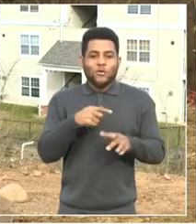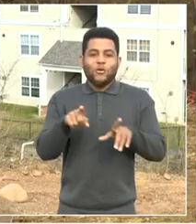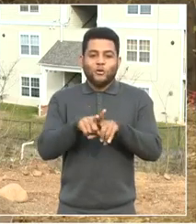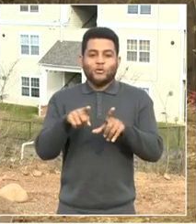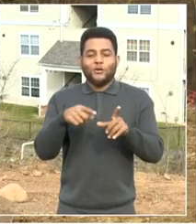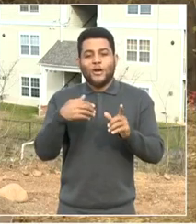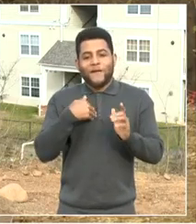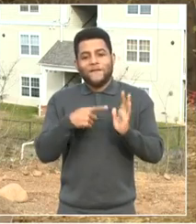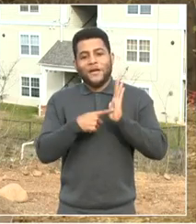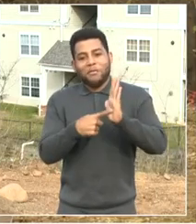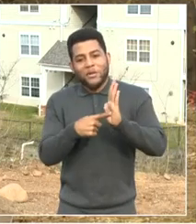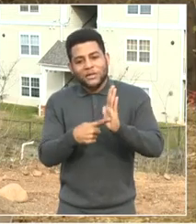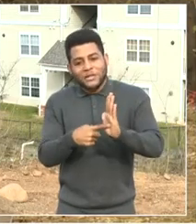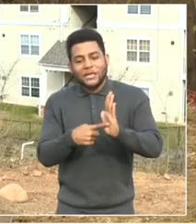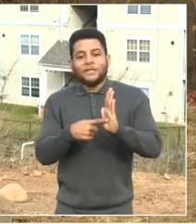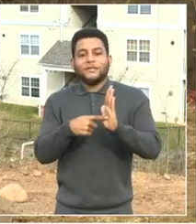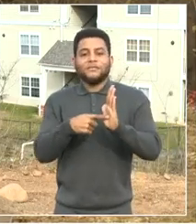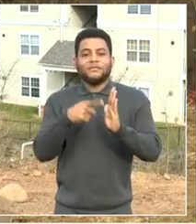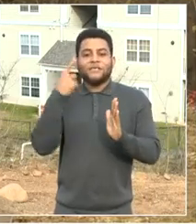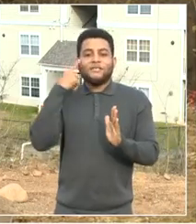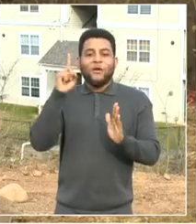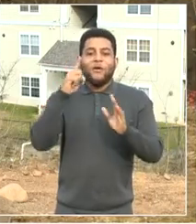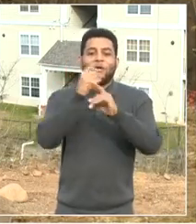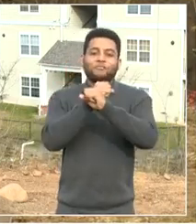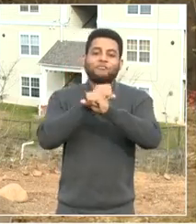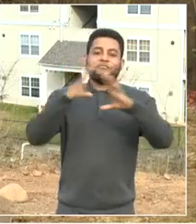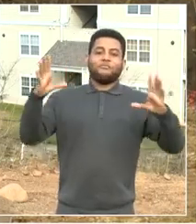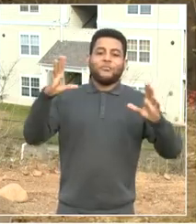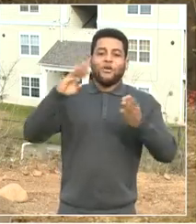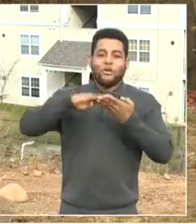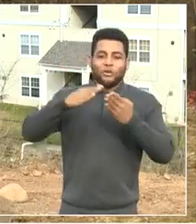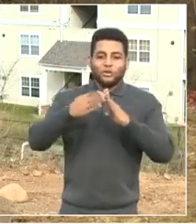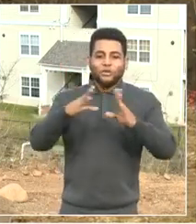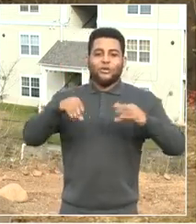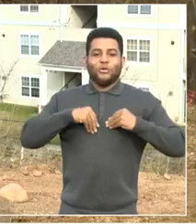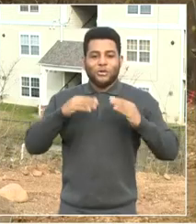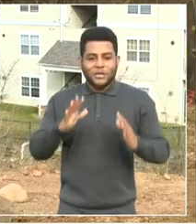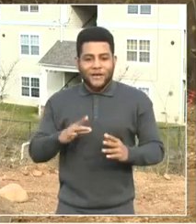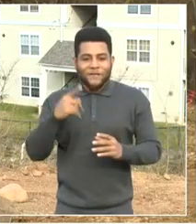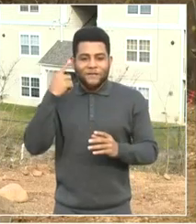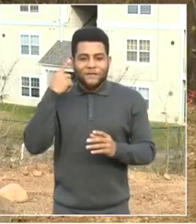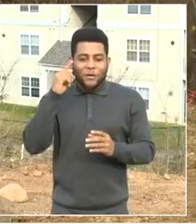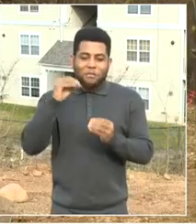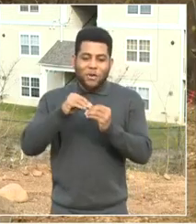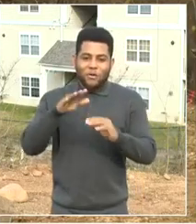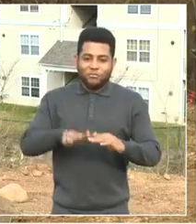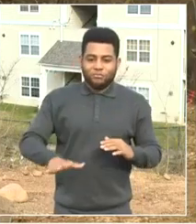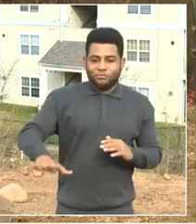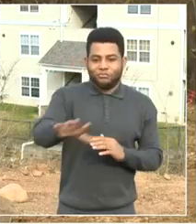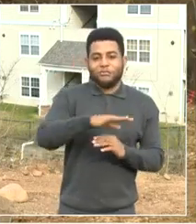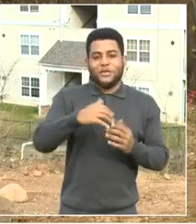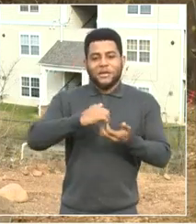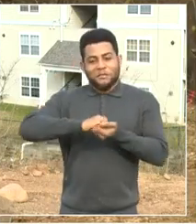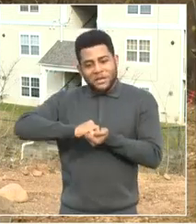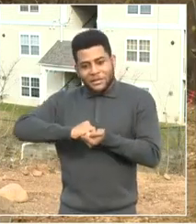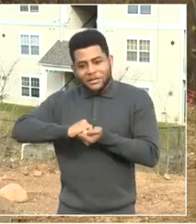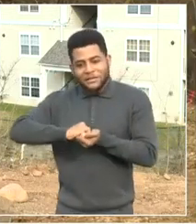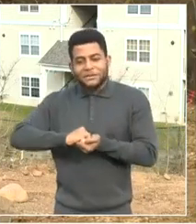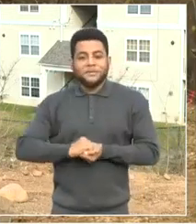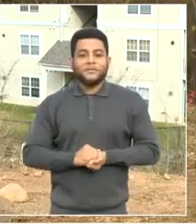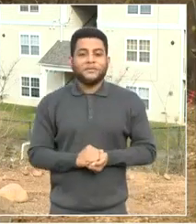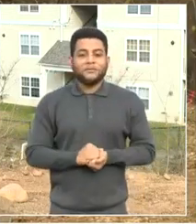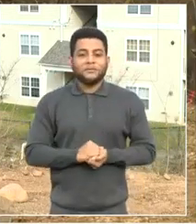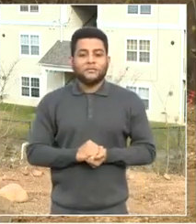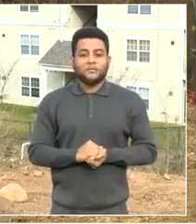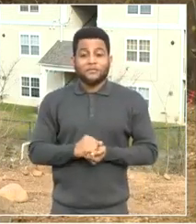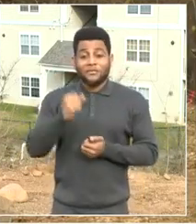land and collective stewardship. We're here for the long haul. The community part is critical because when we talk about equity, we're